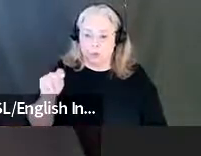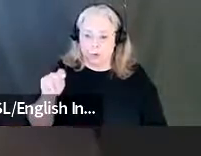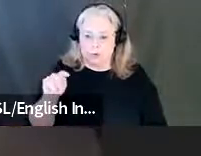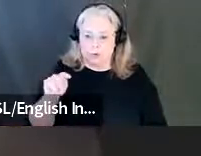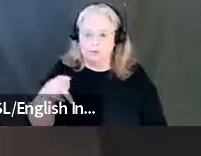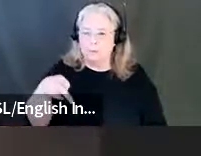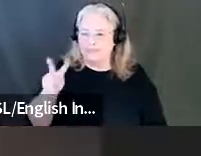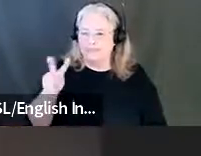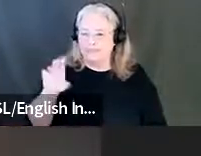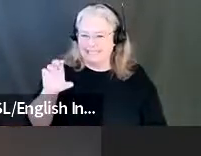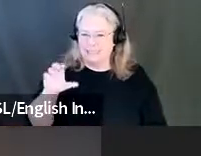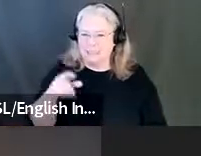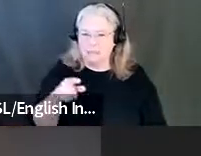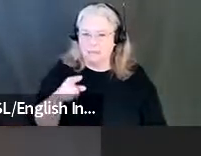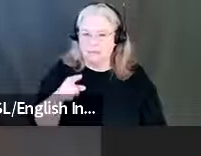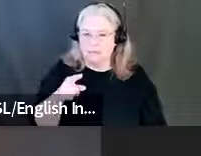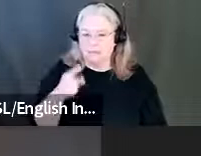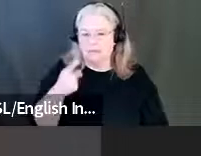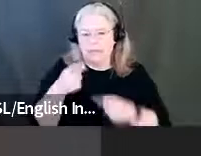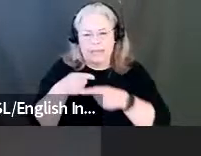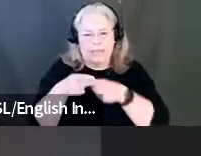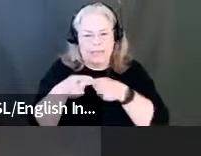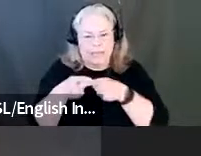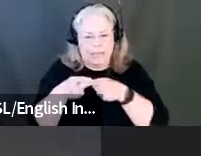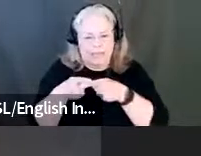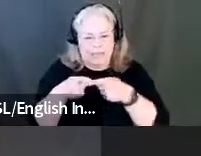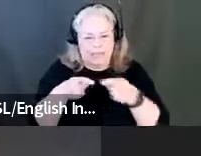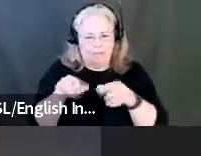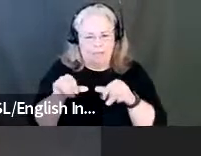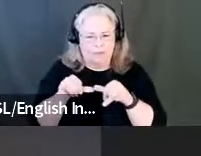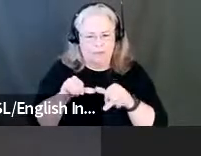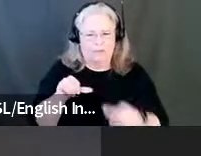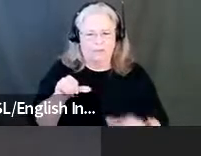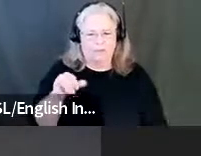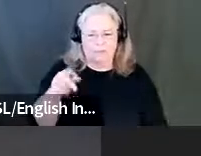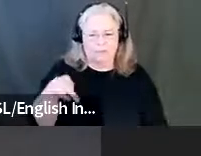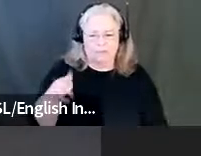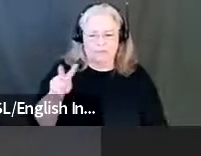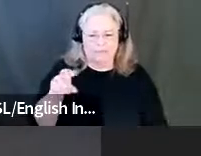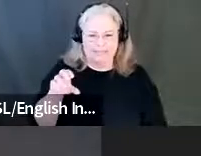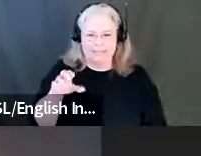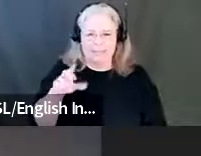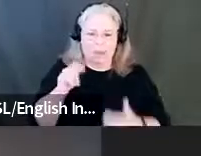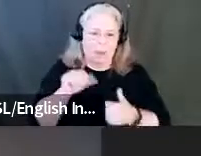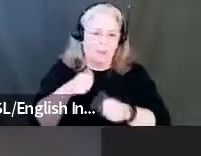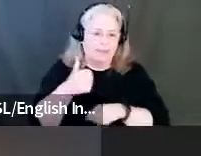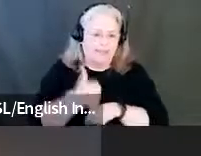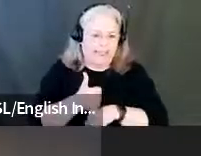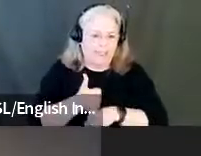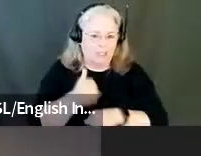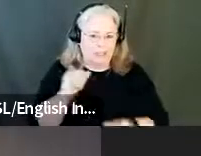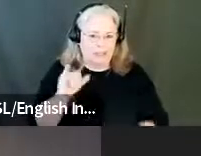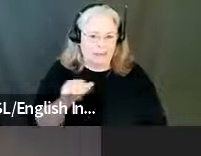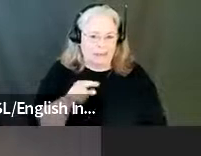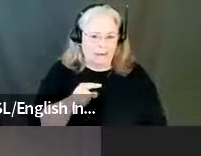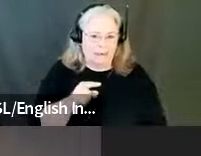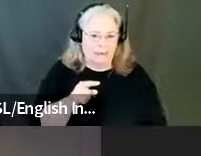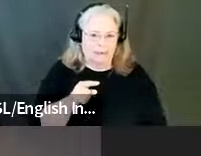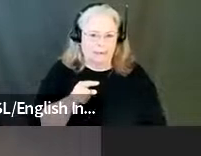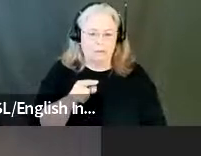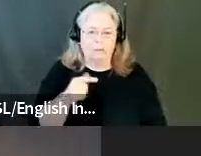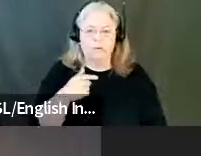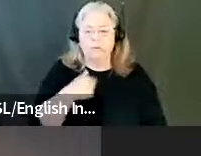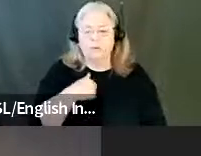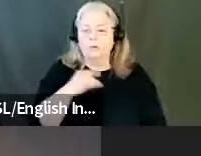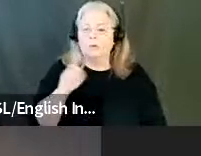And this T-joint, this is half inch CPVC pipe. So now look what I'm doing. I'm attaching that. So what I did